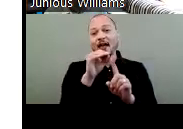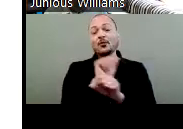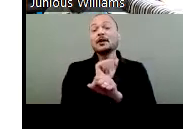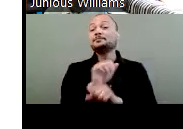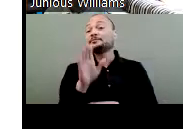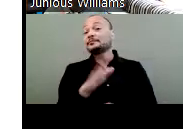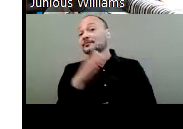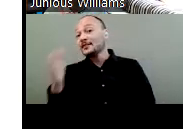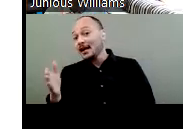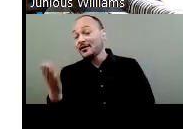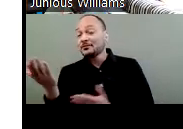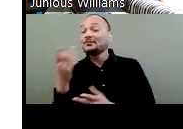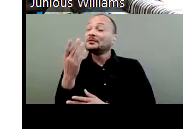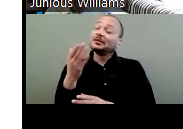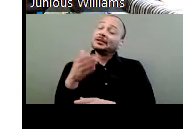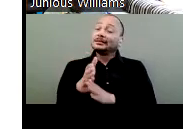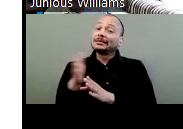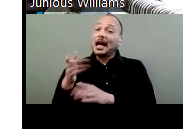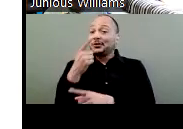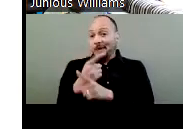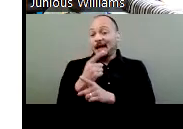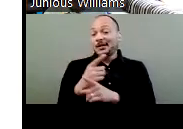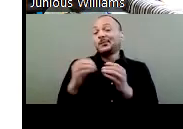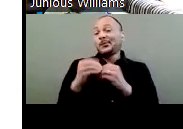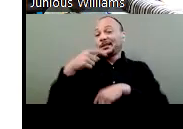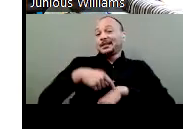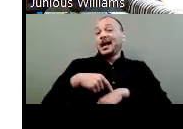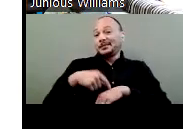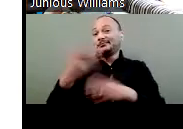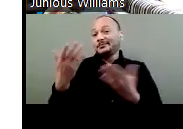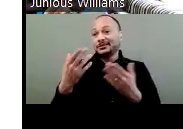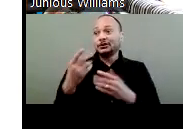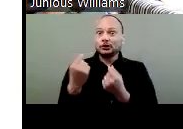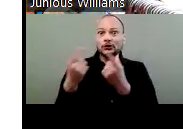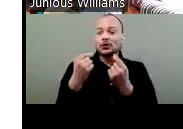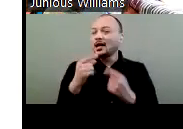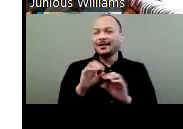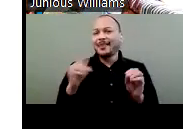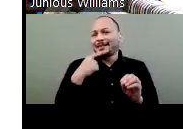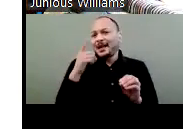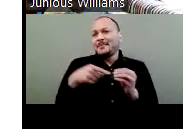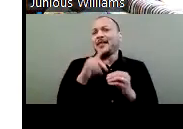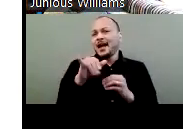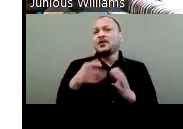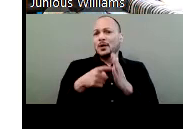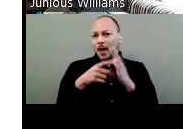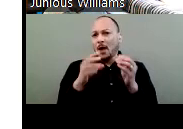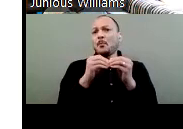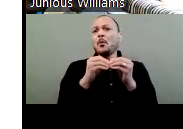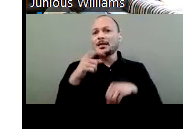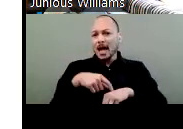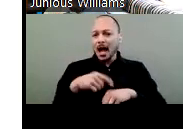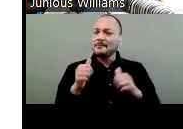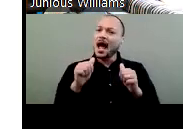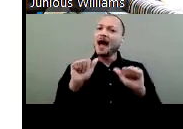other side, you're right. This is more time consuming. There's nothing we can say about that. It's going to require more time and